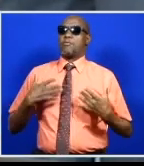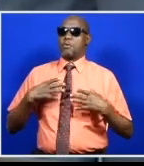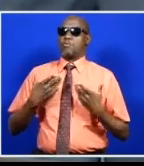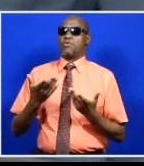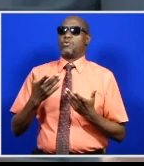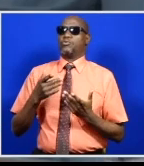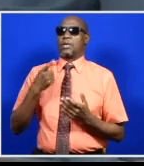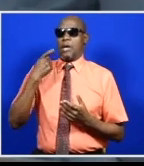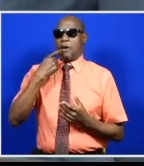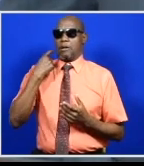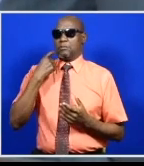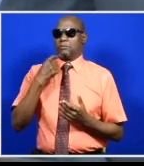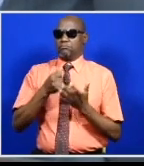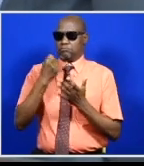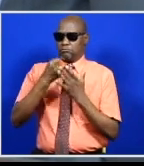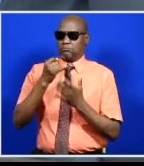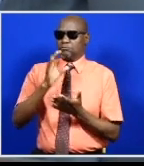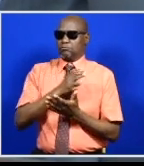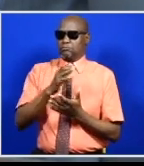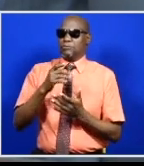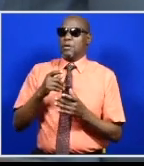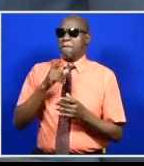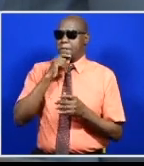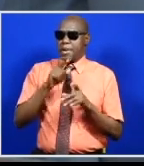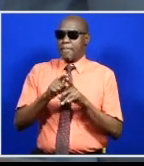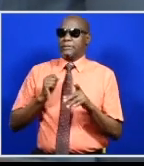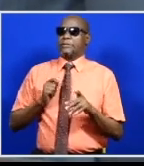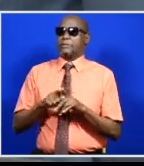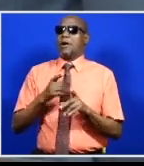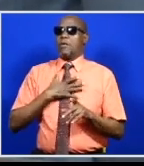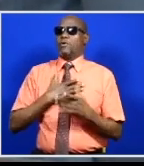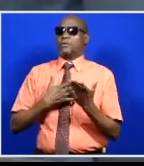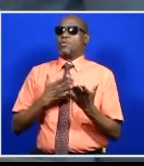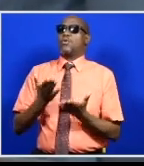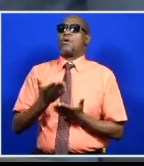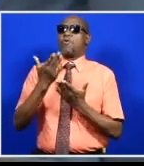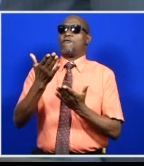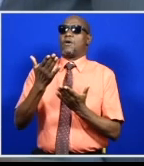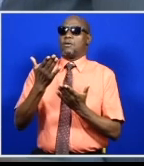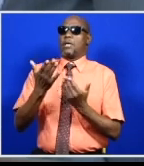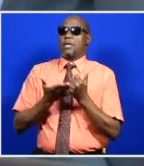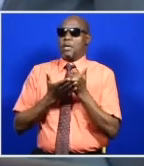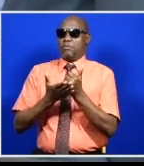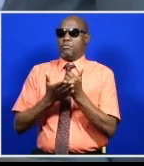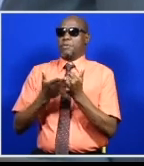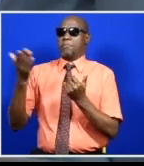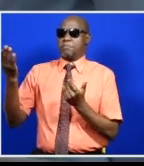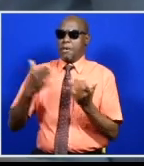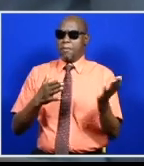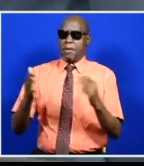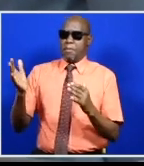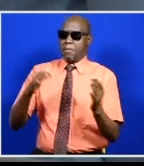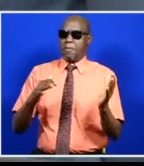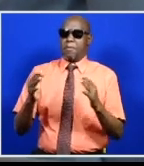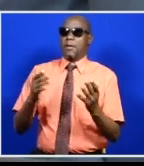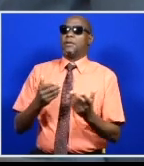alcohol. And because they are our brothers and sisters, we would like to offer a hand in bringing them back to the fold, to